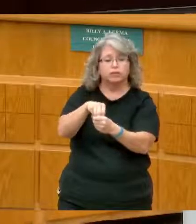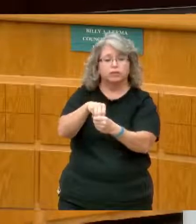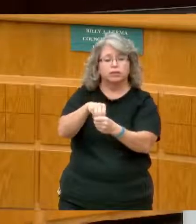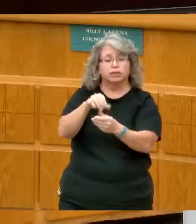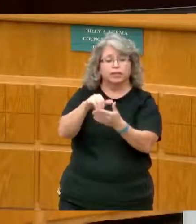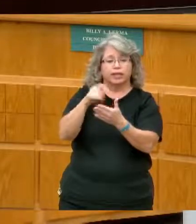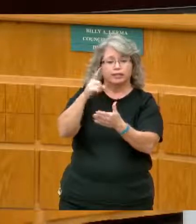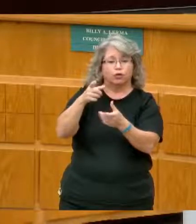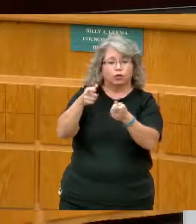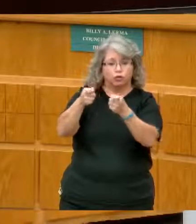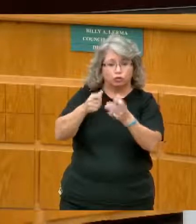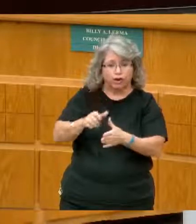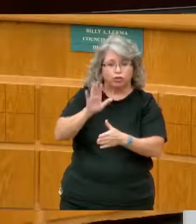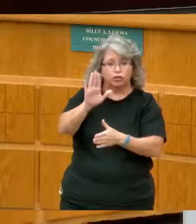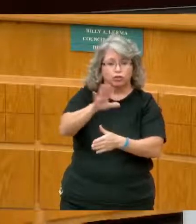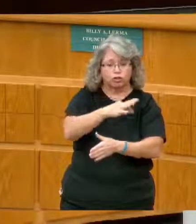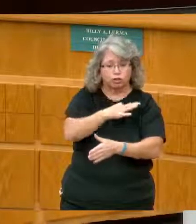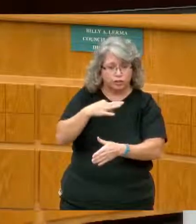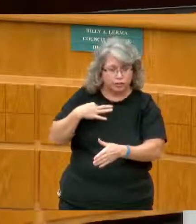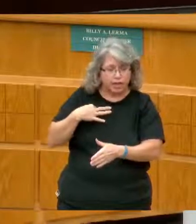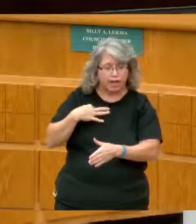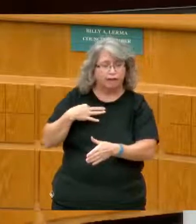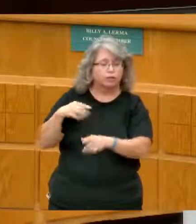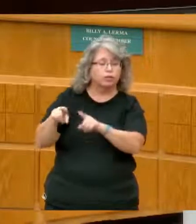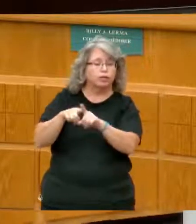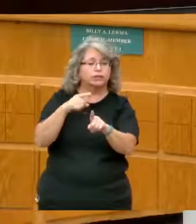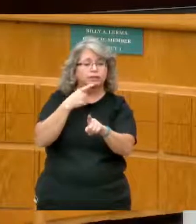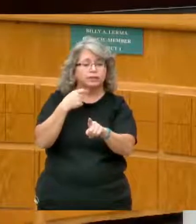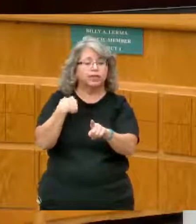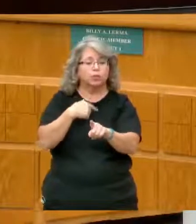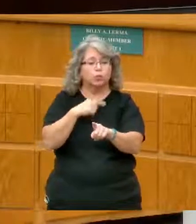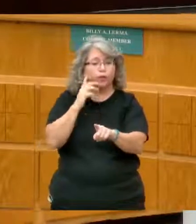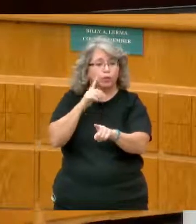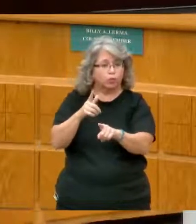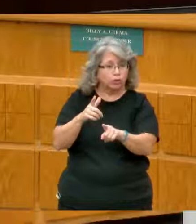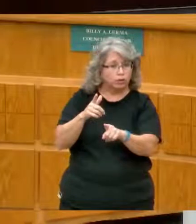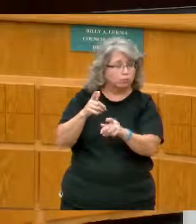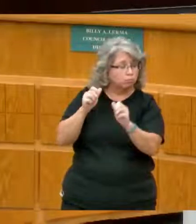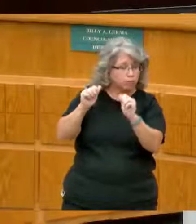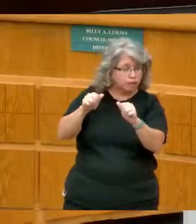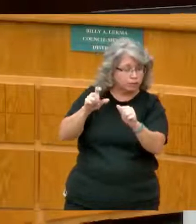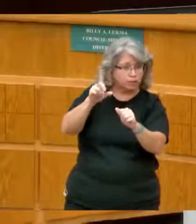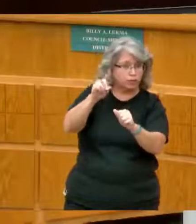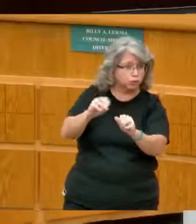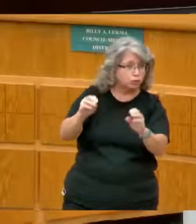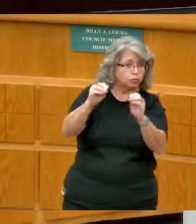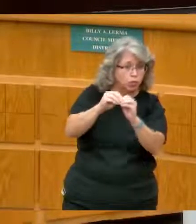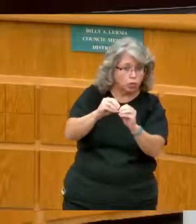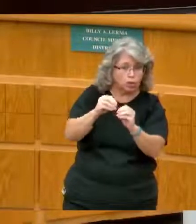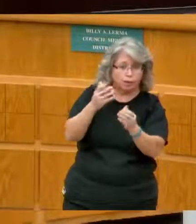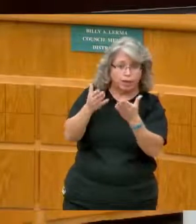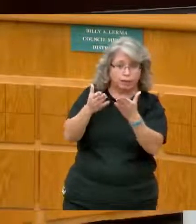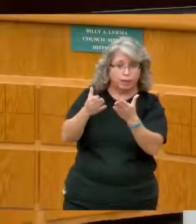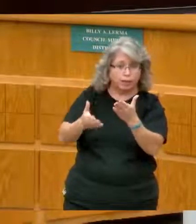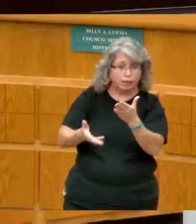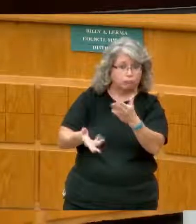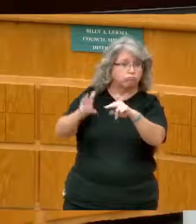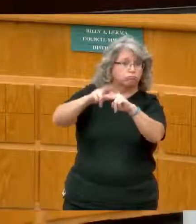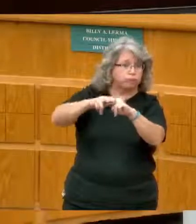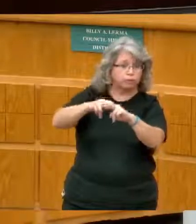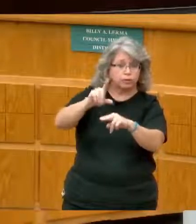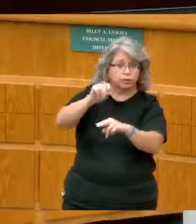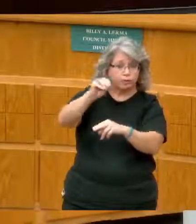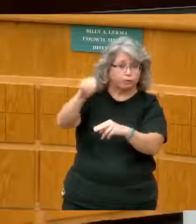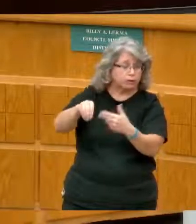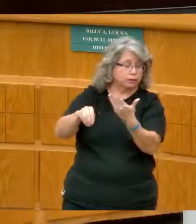staff. We've also said we're going to bring back the potential of doing more, getting to that 20% mark. So we left that up